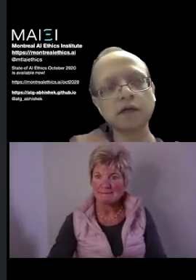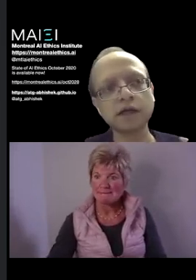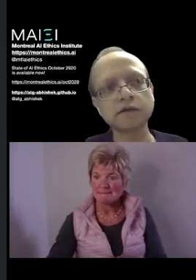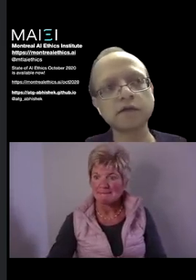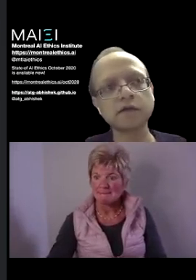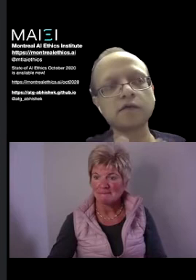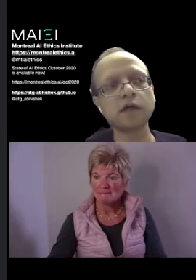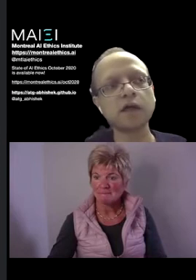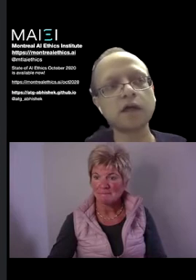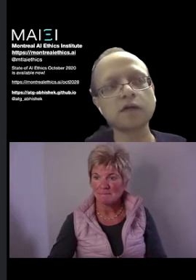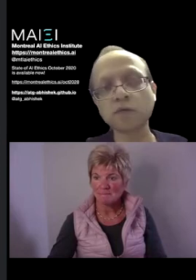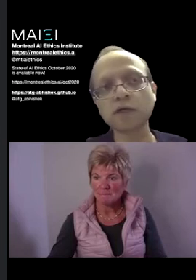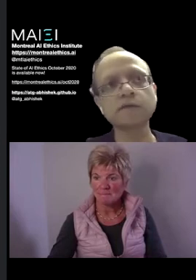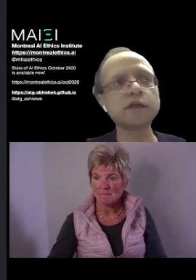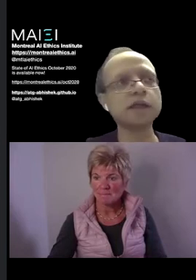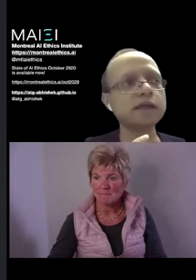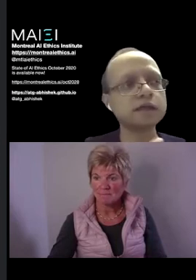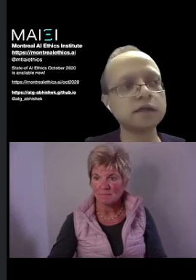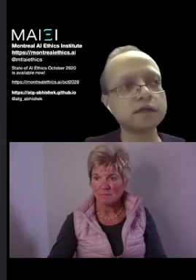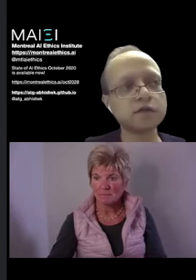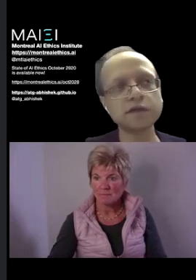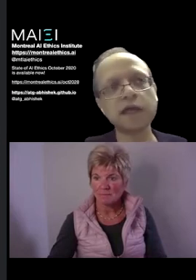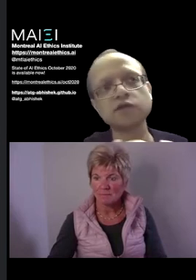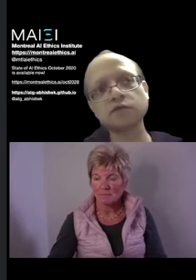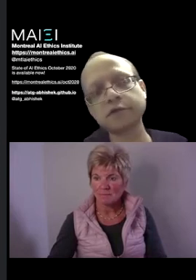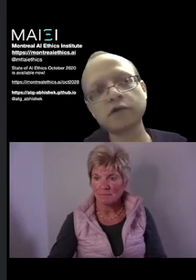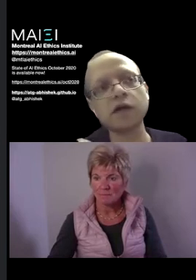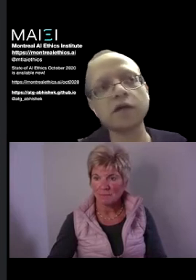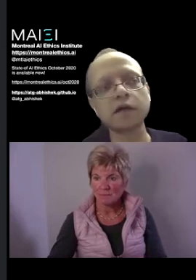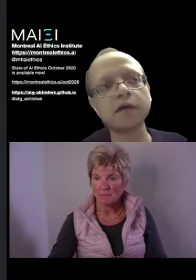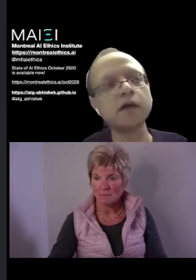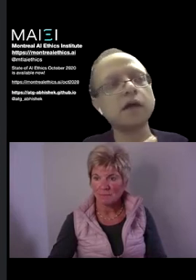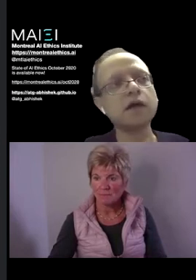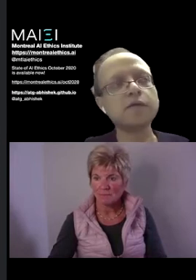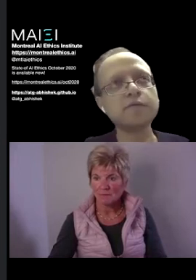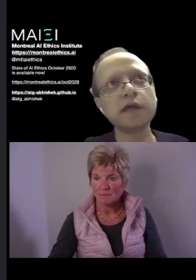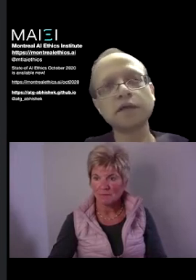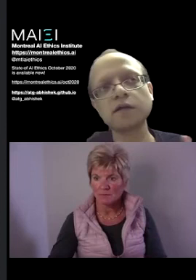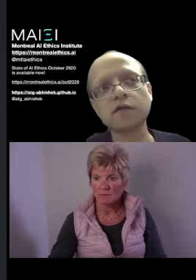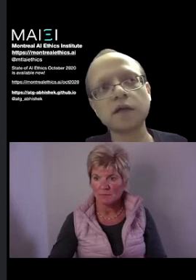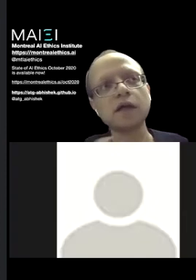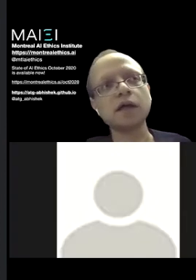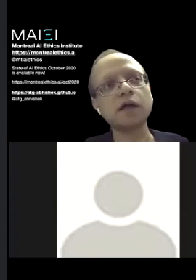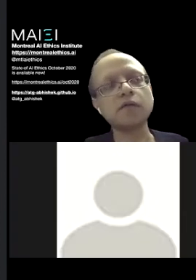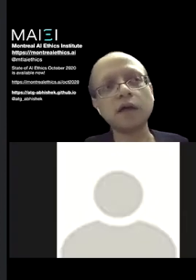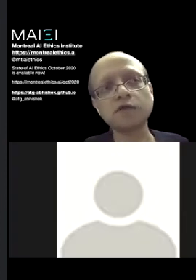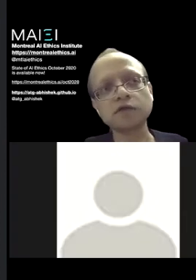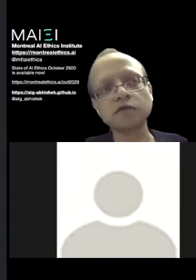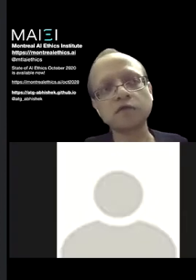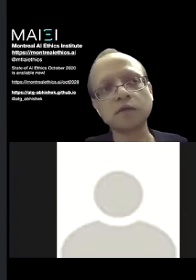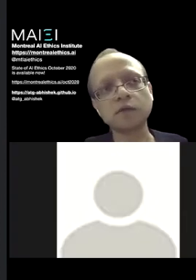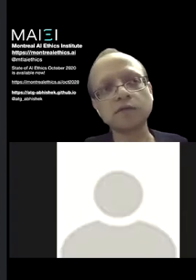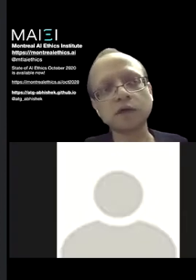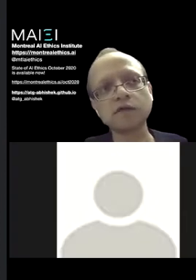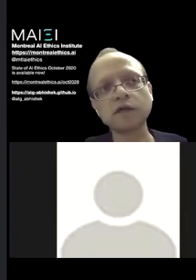in the context of the workplace, be that during selection, hiring, be that during evaluation